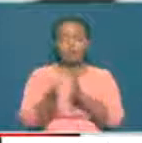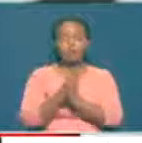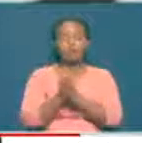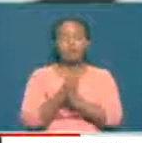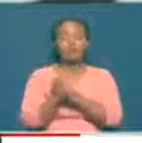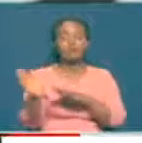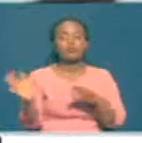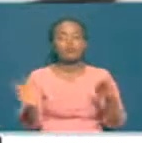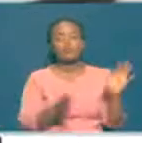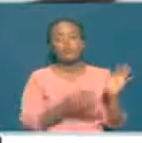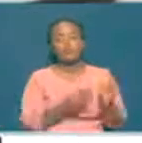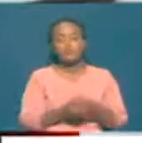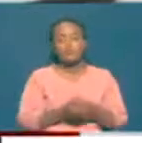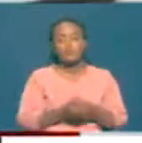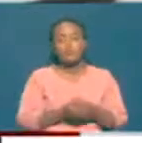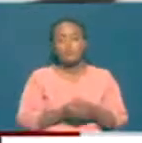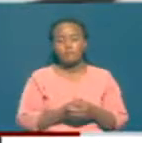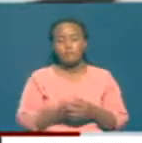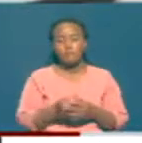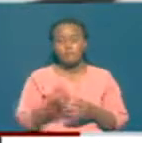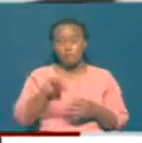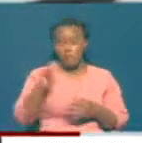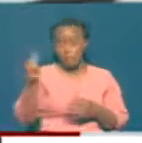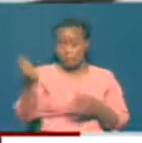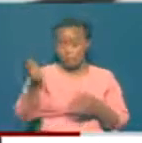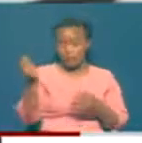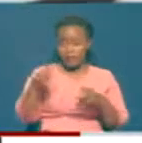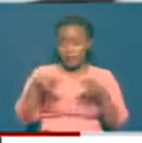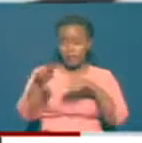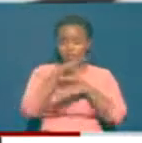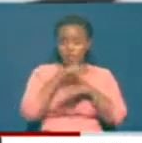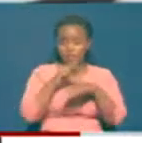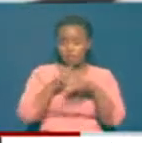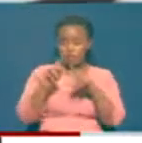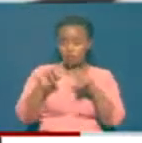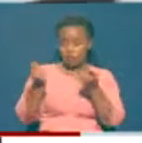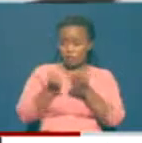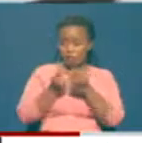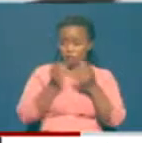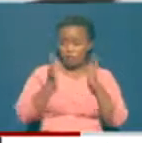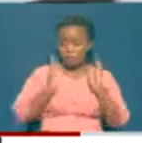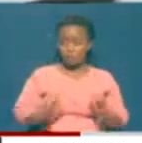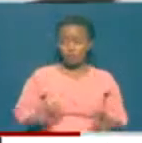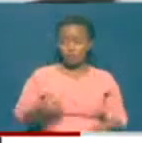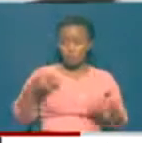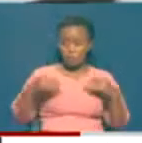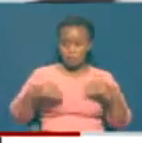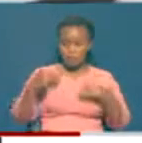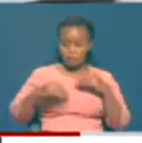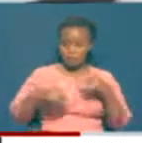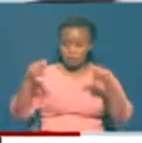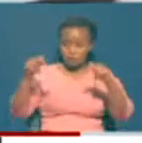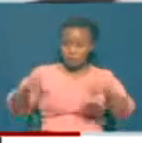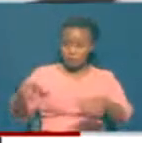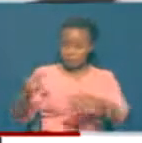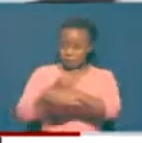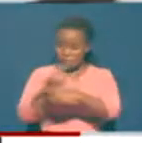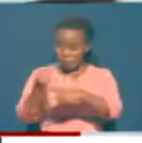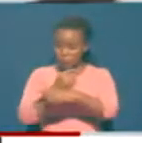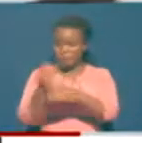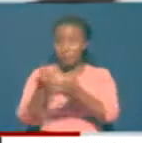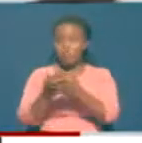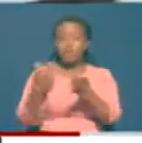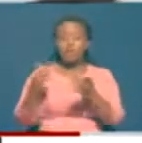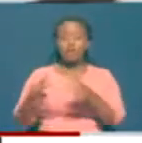On the Kenya National Paralympic team's last piece of the puzzle was fixed today before the team's departure on Saturday to the